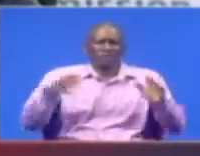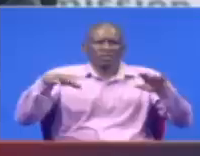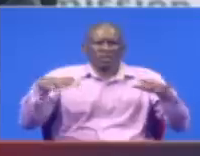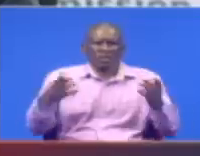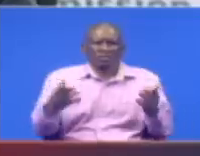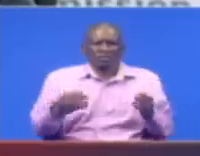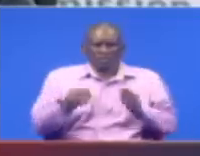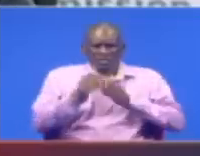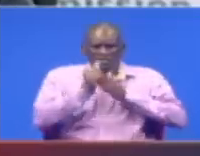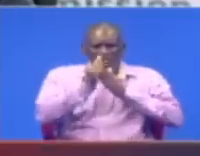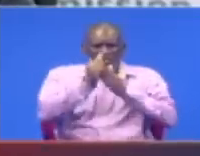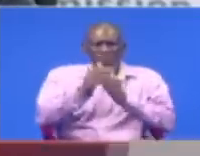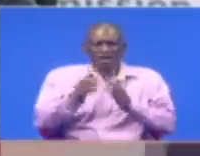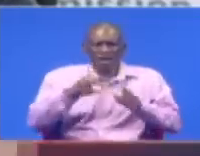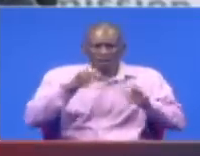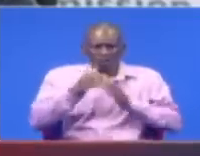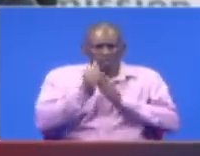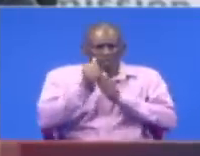leadership.